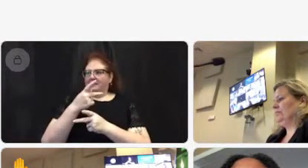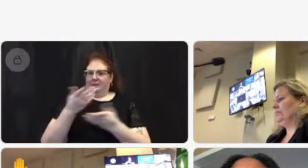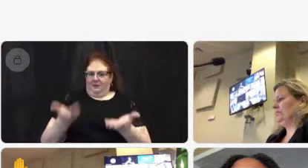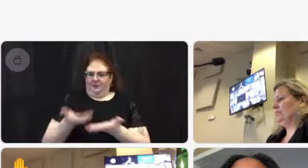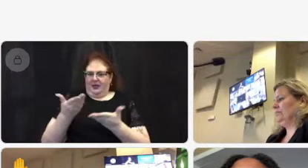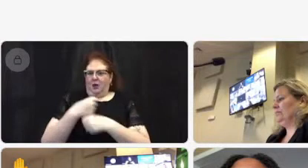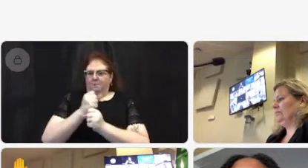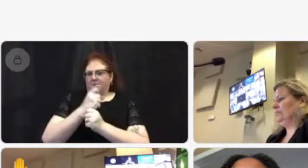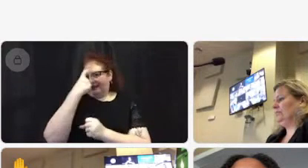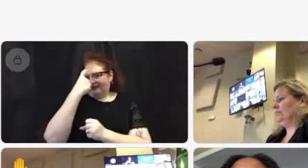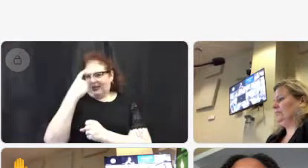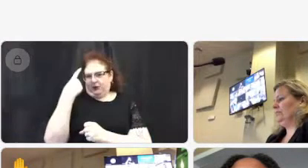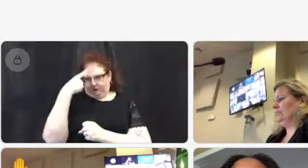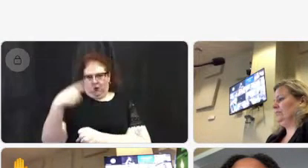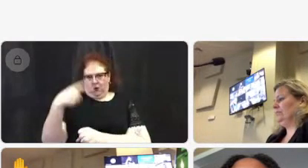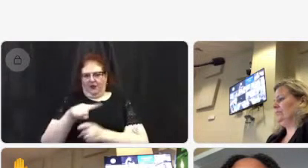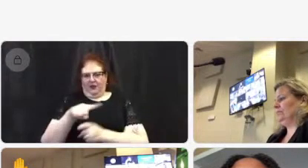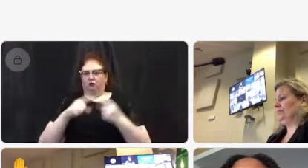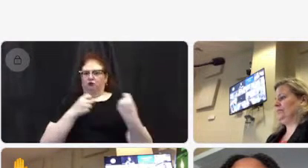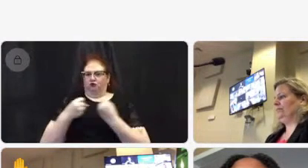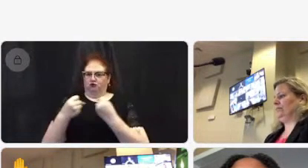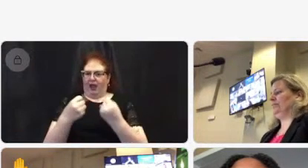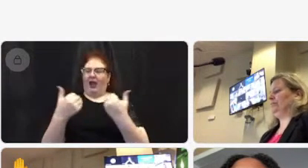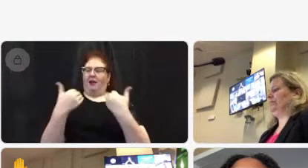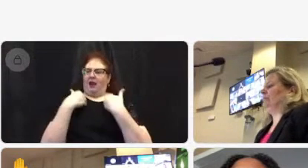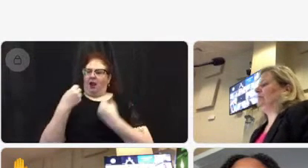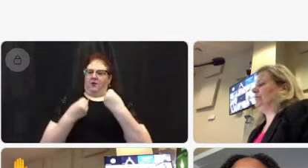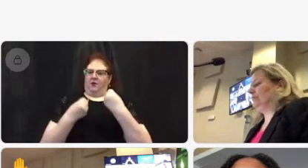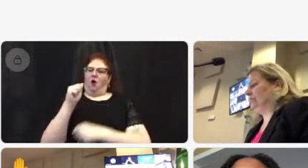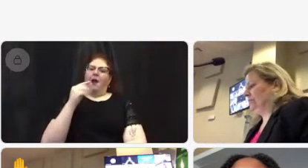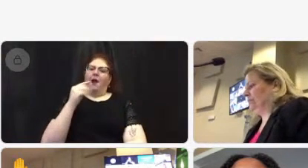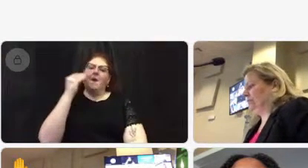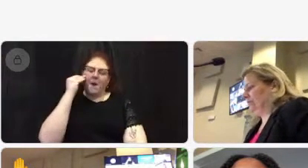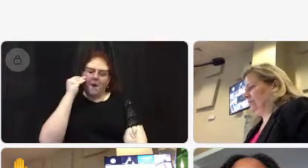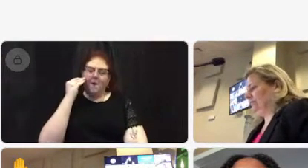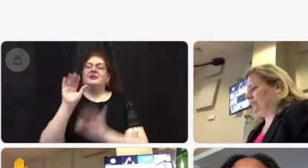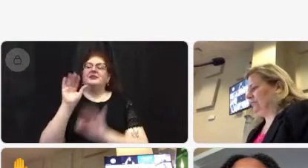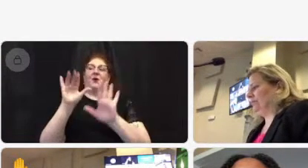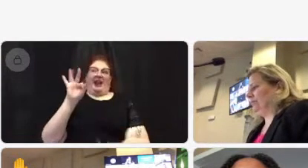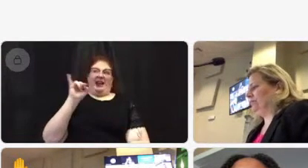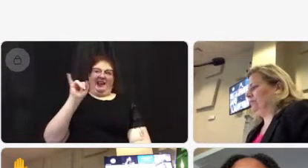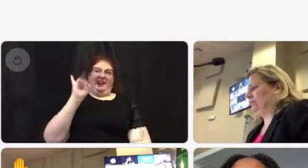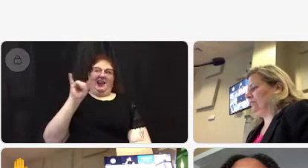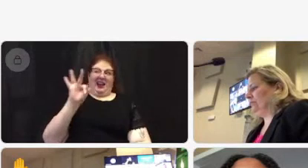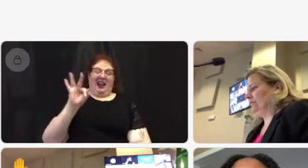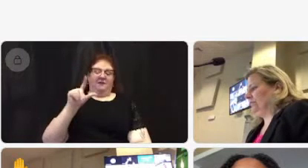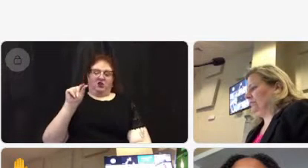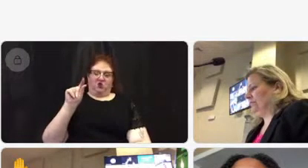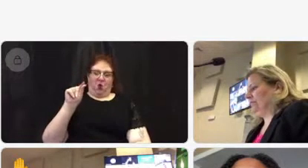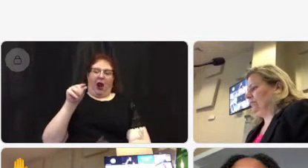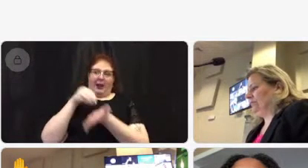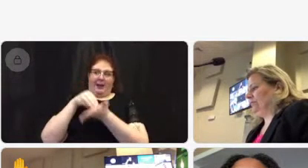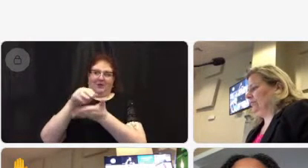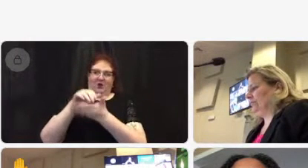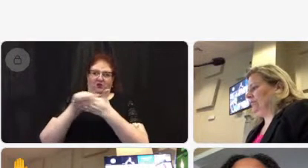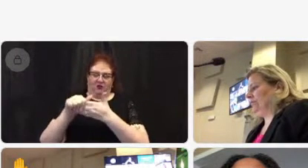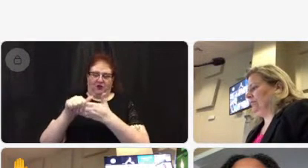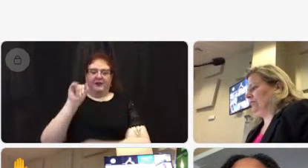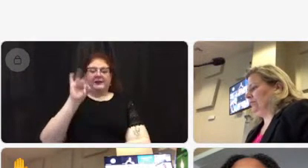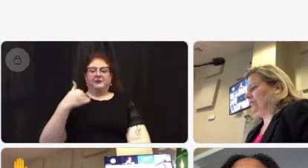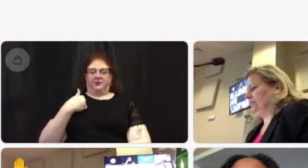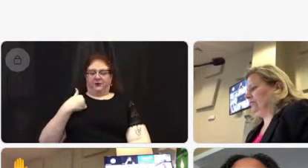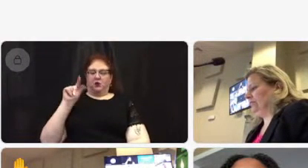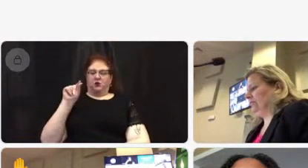home. So let's just say there was $20 million, just to show you if you took $20